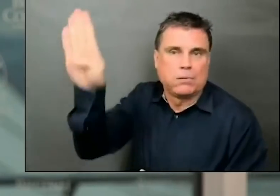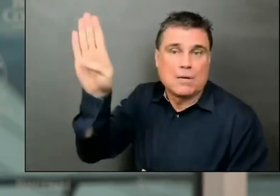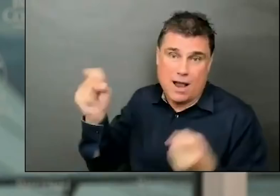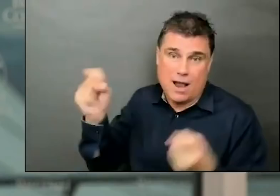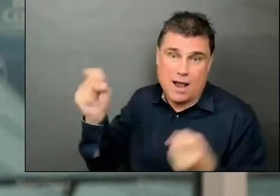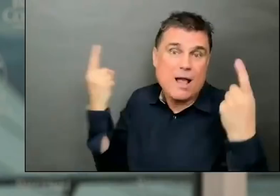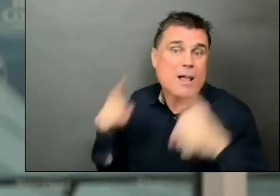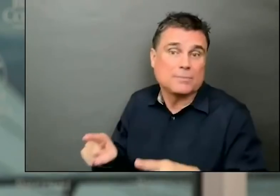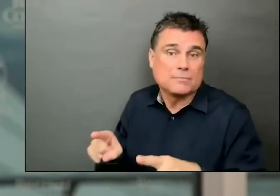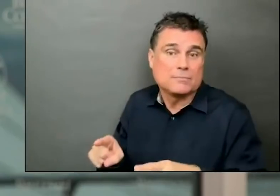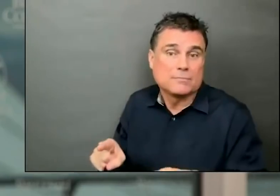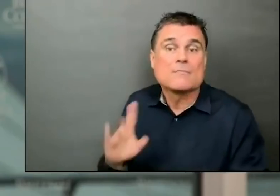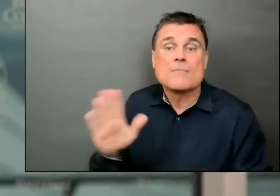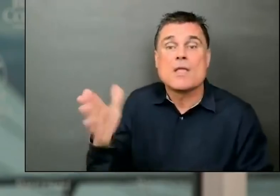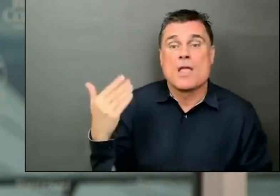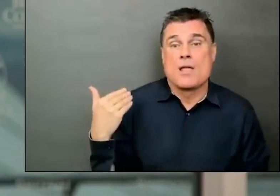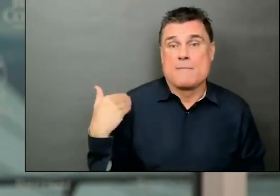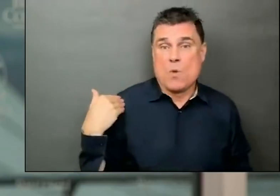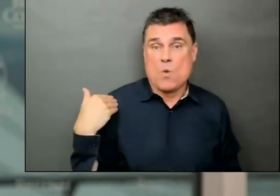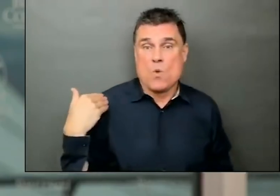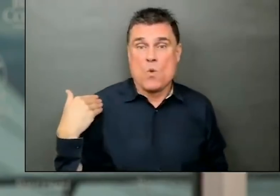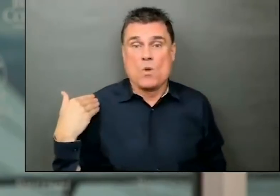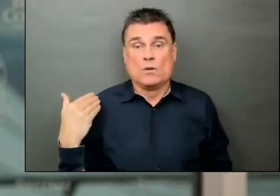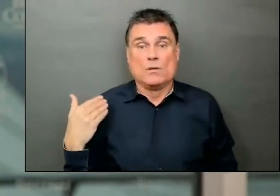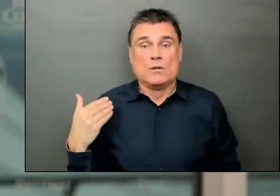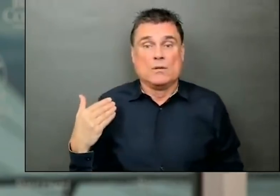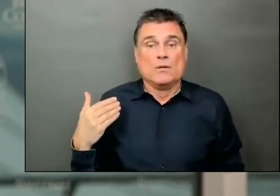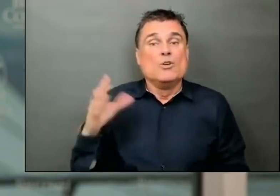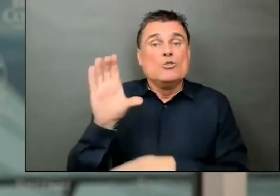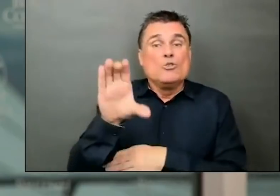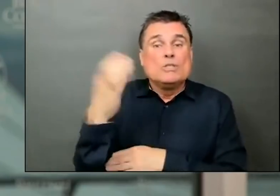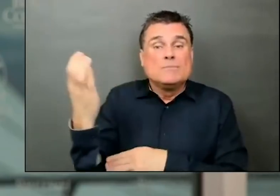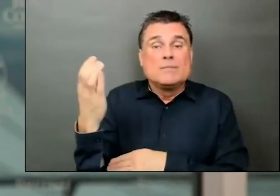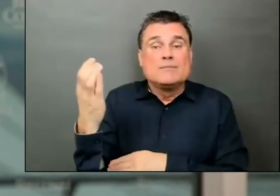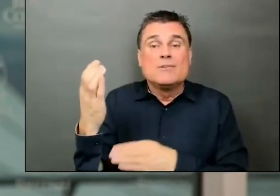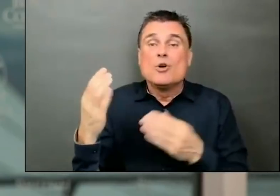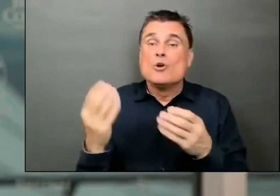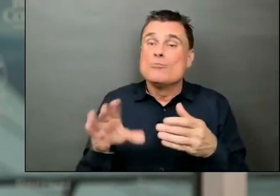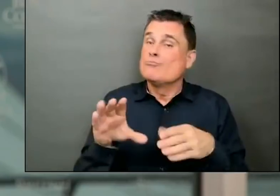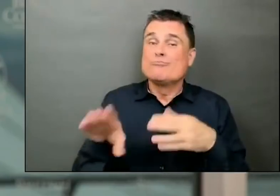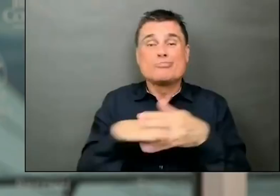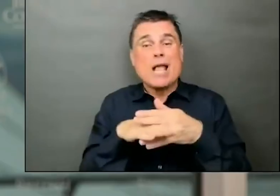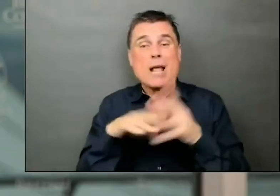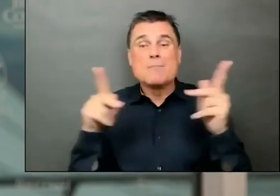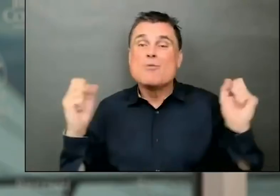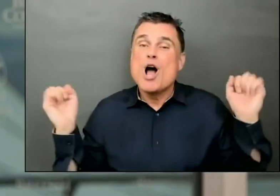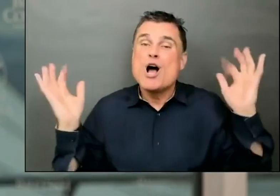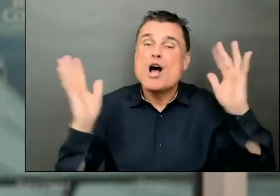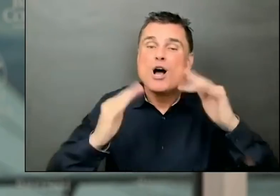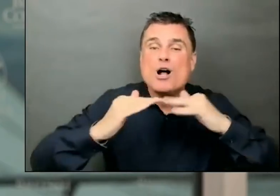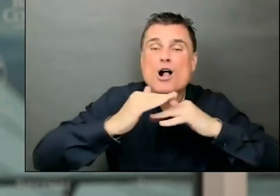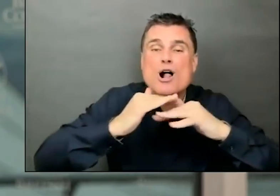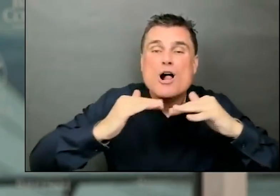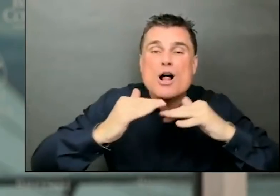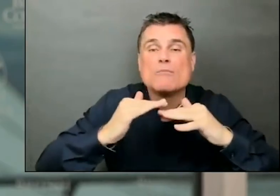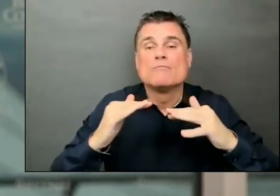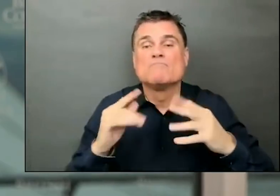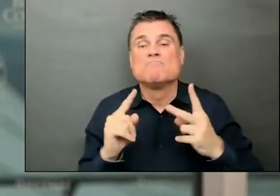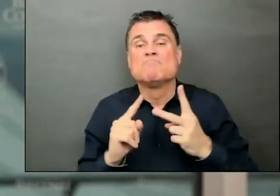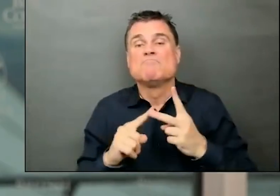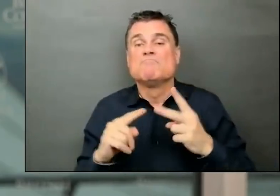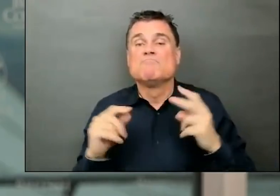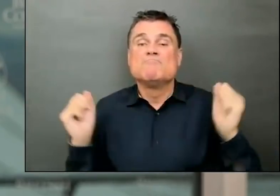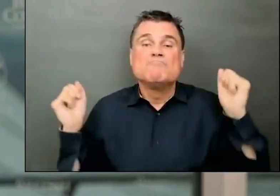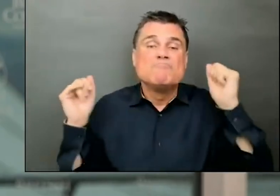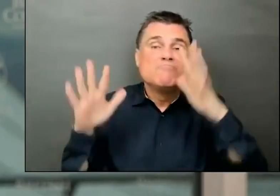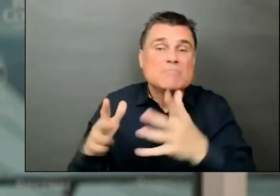transmission before, social gatherings that happened over the Christmas break, for example, social gatherings that have happened in ski